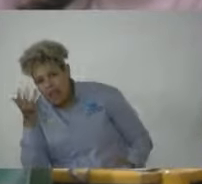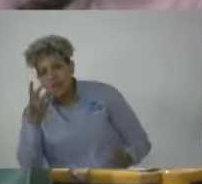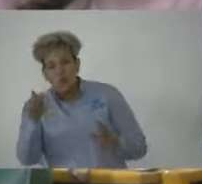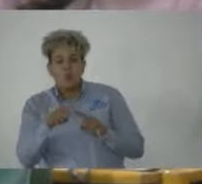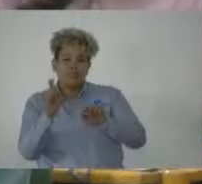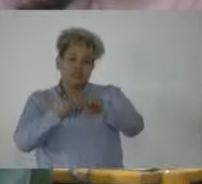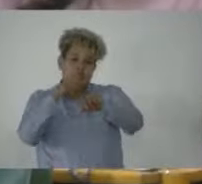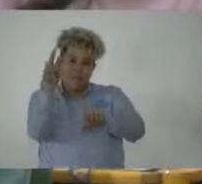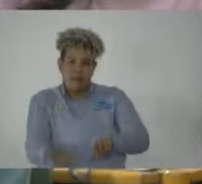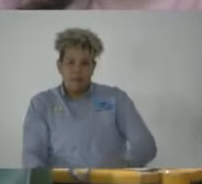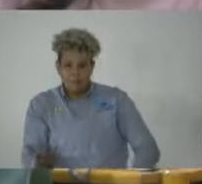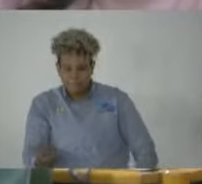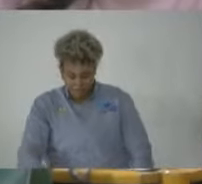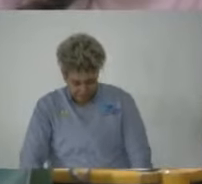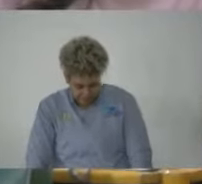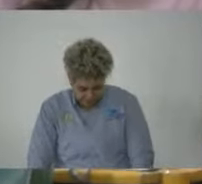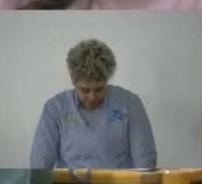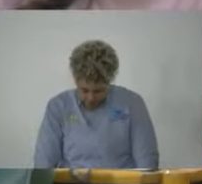time comes.